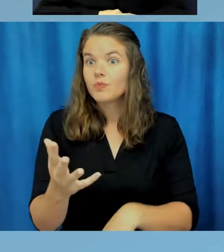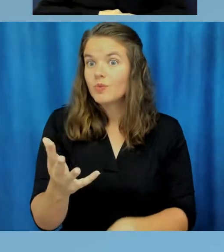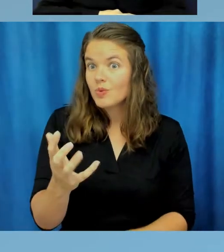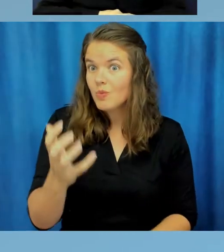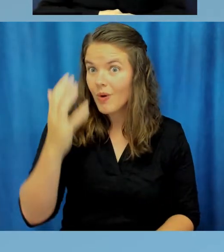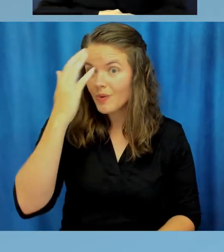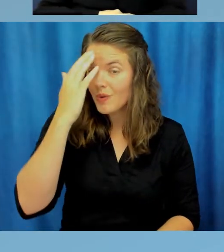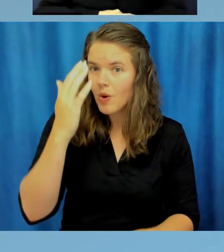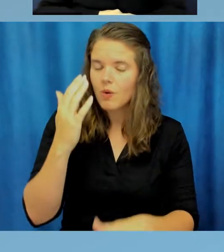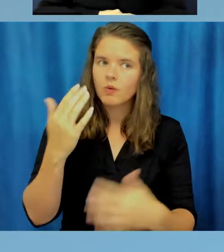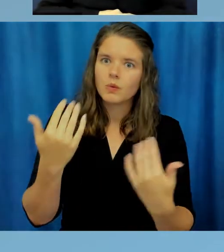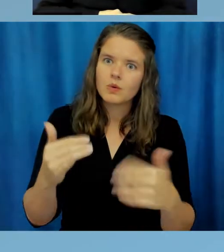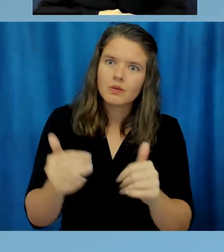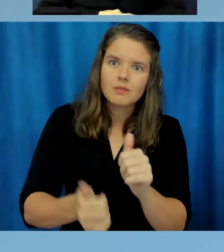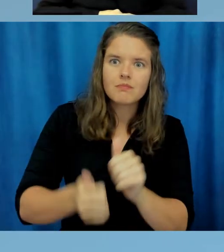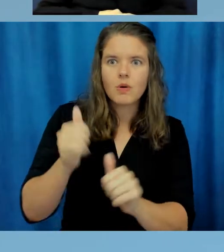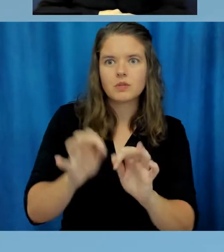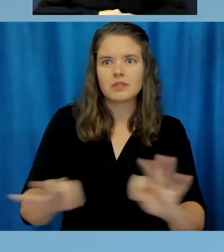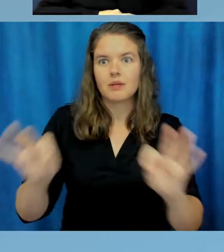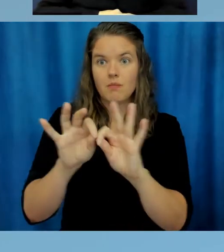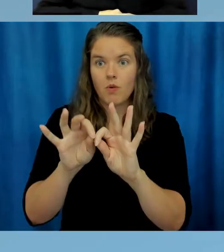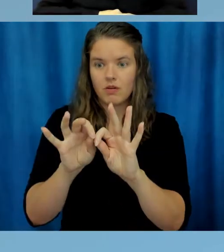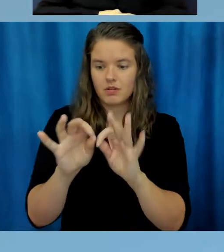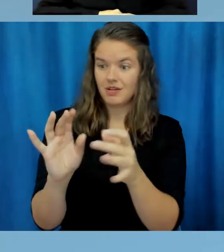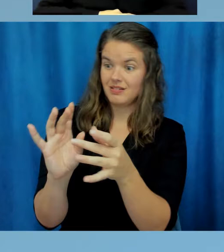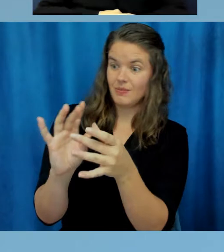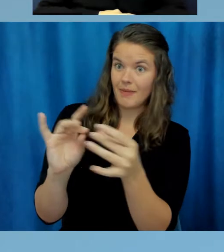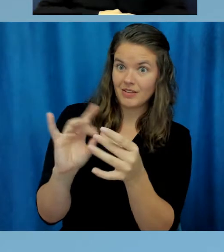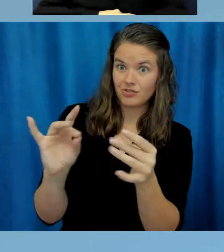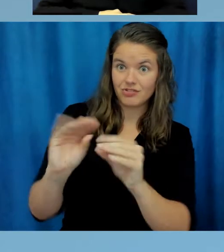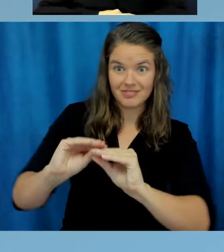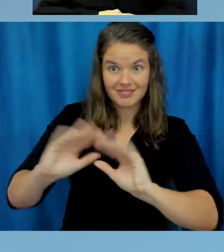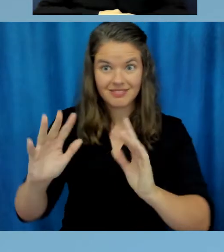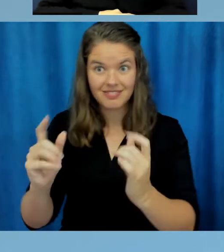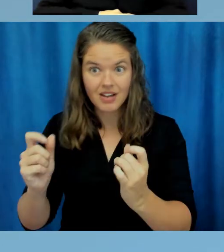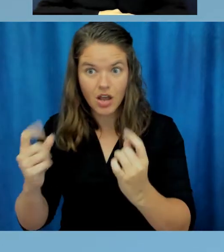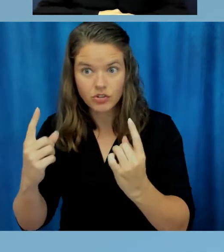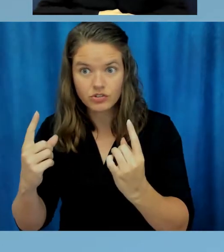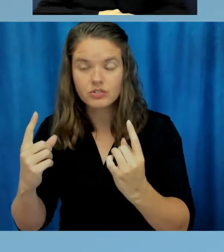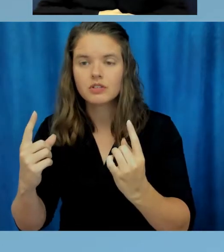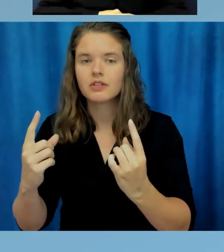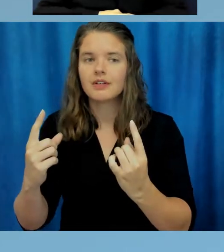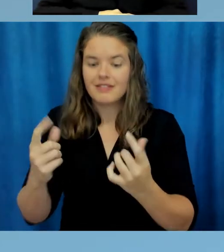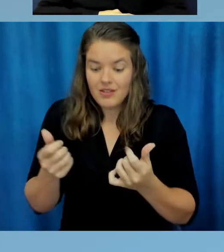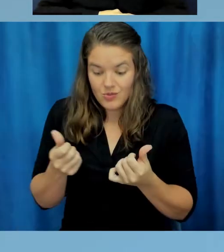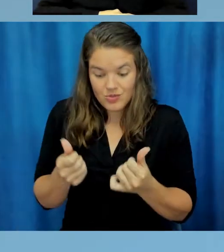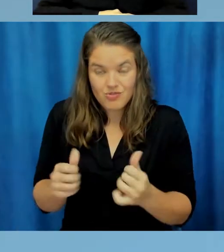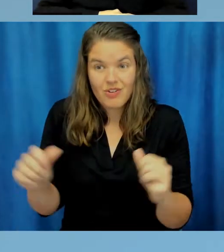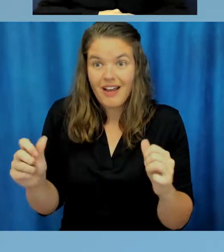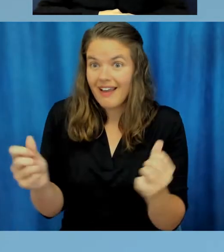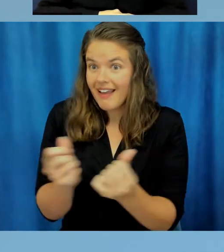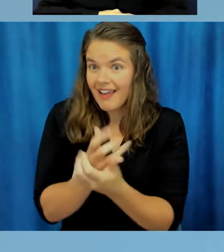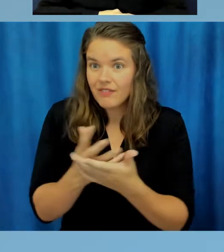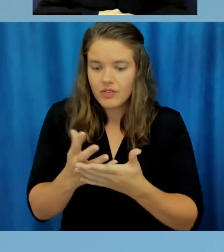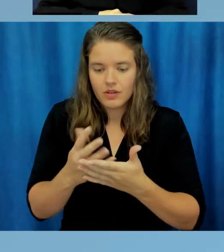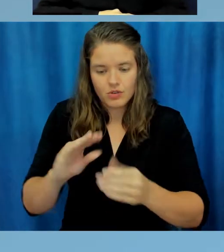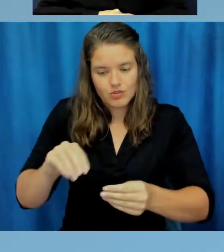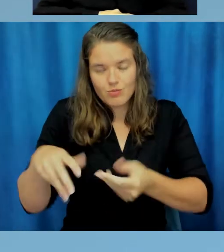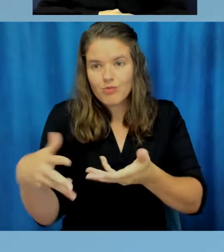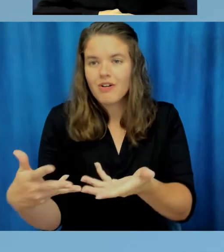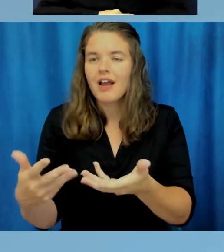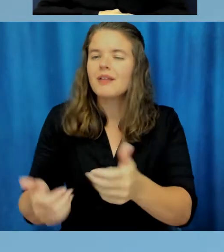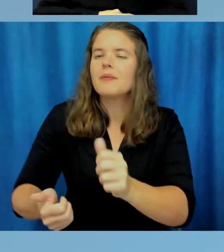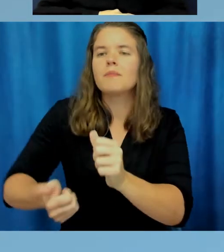most important tool to verifying your message has been understood? That you tried all you could to provide the most